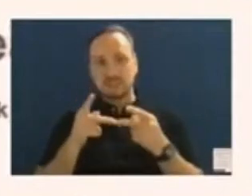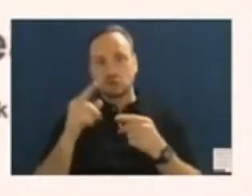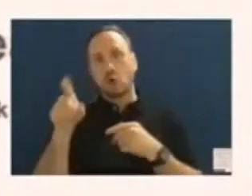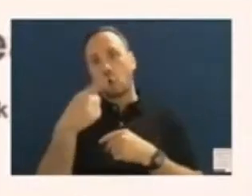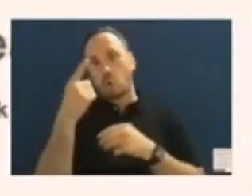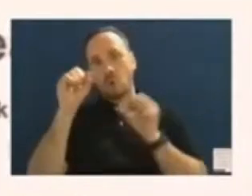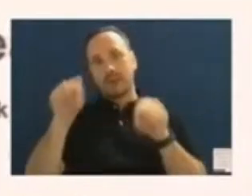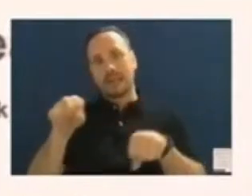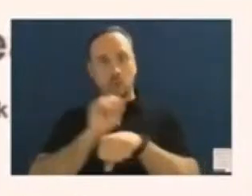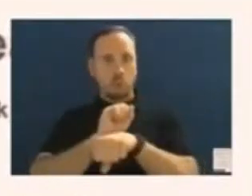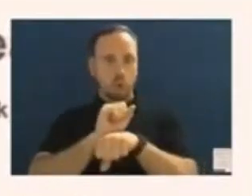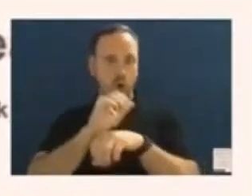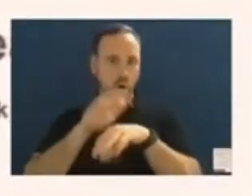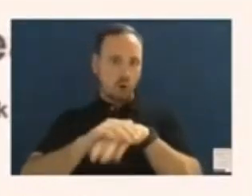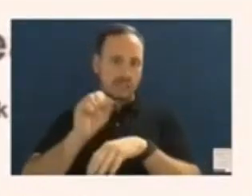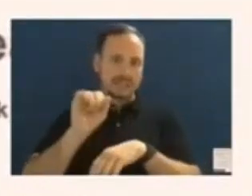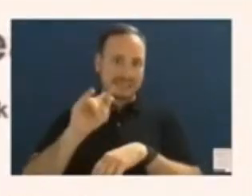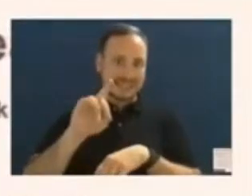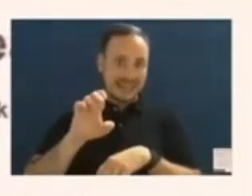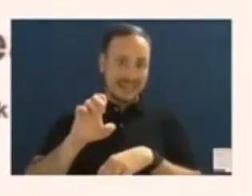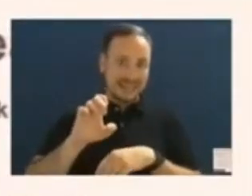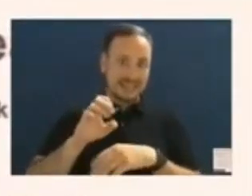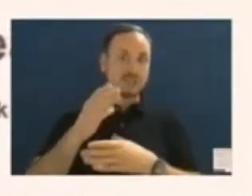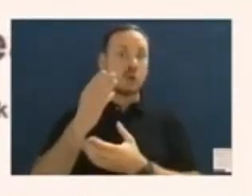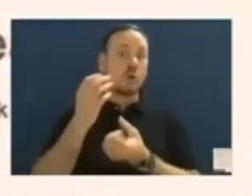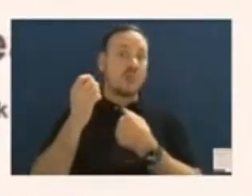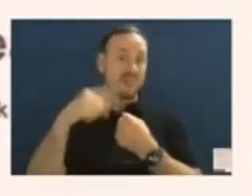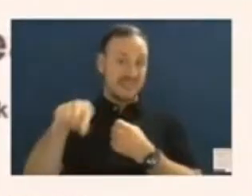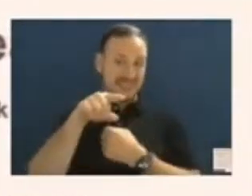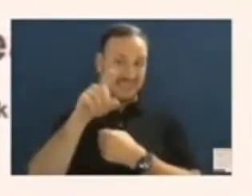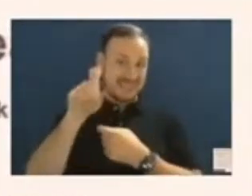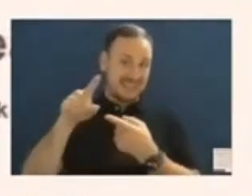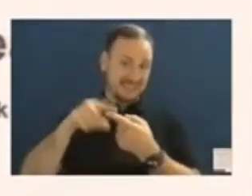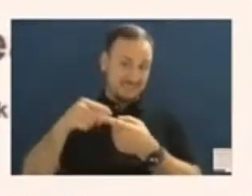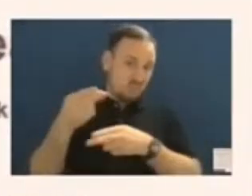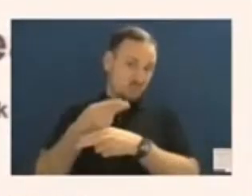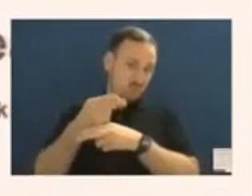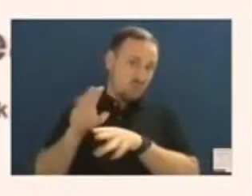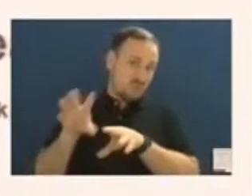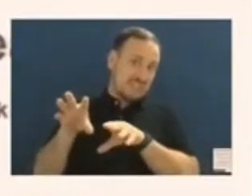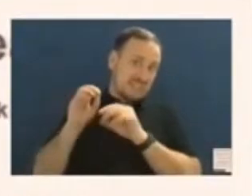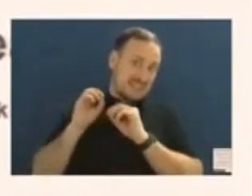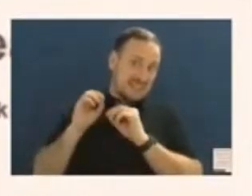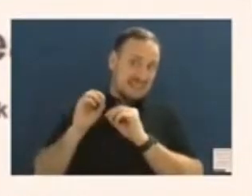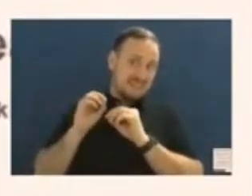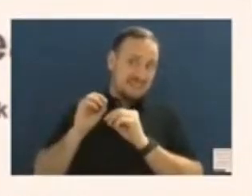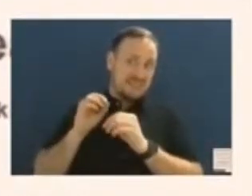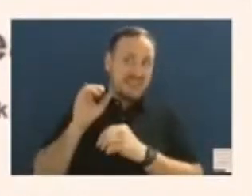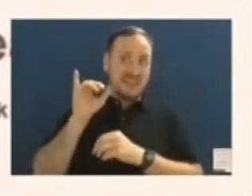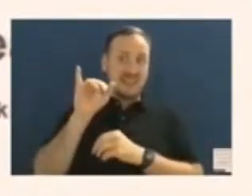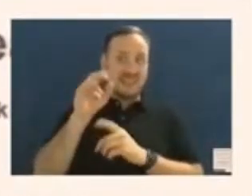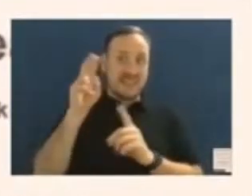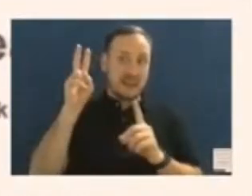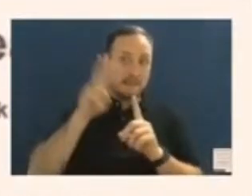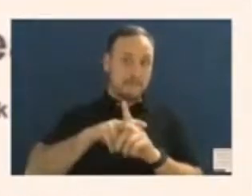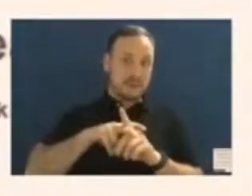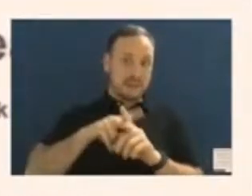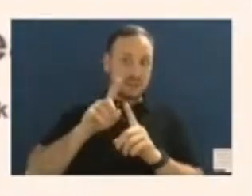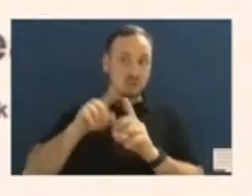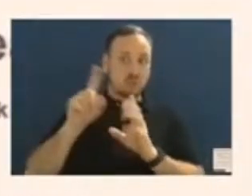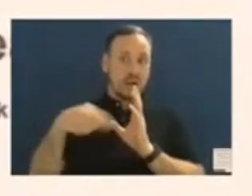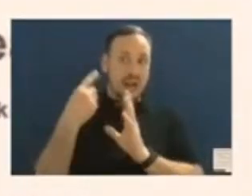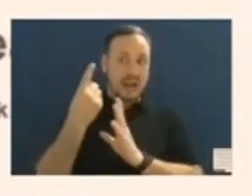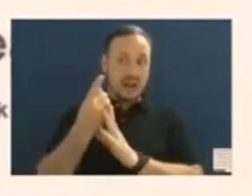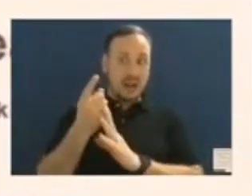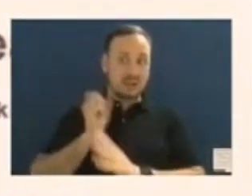these employees have begun to use this leave earlier this month. It applies to hourly staff only, and you get up to 80